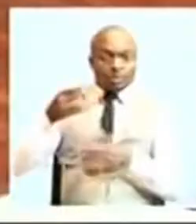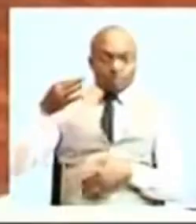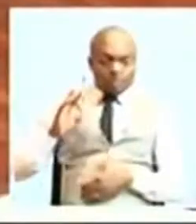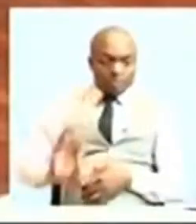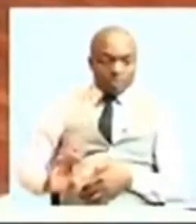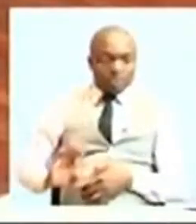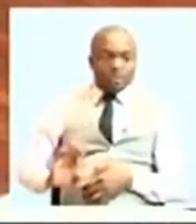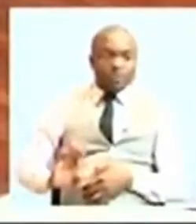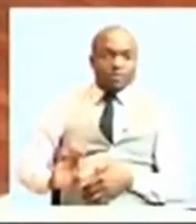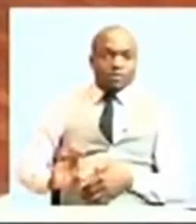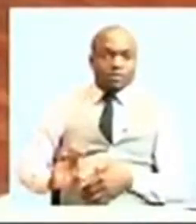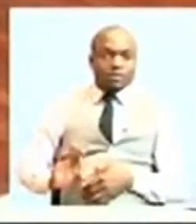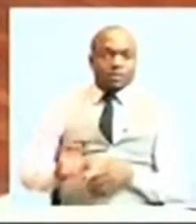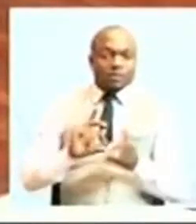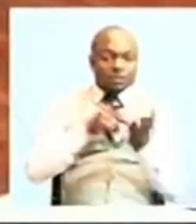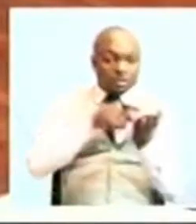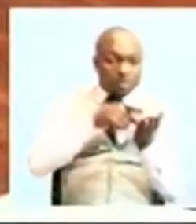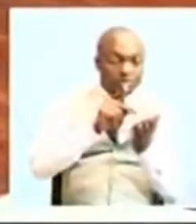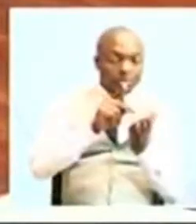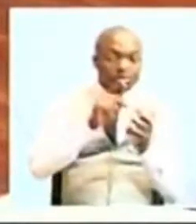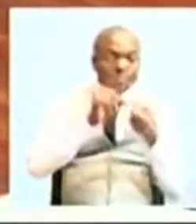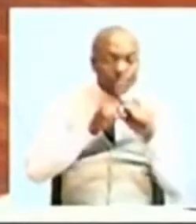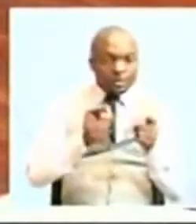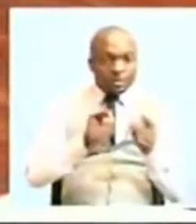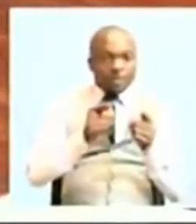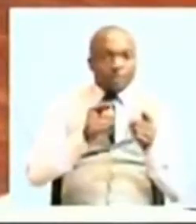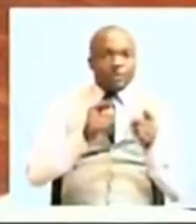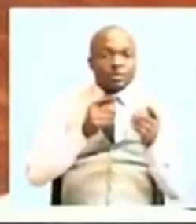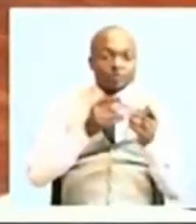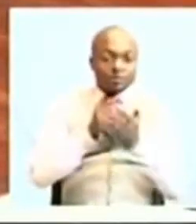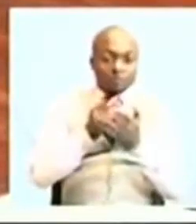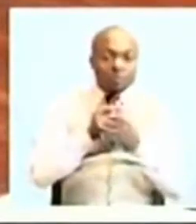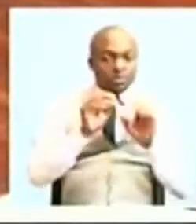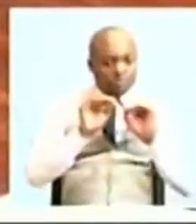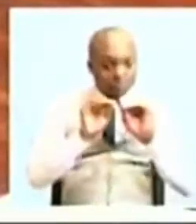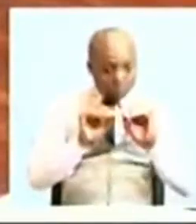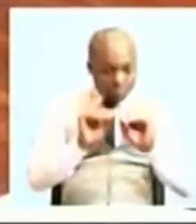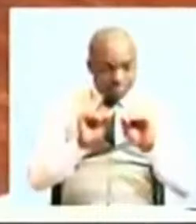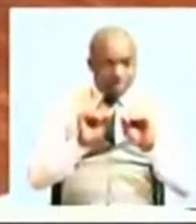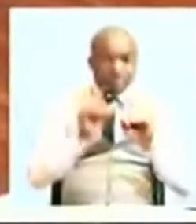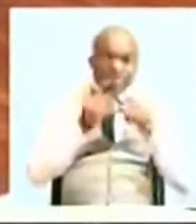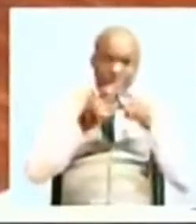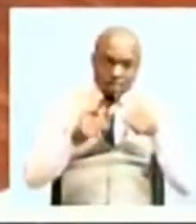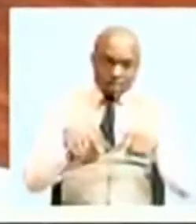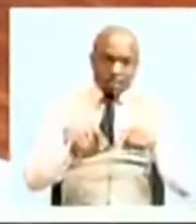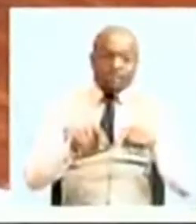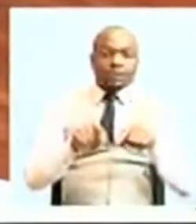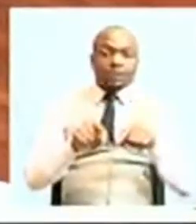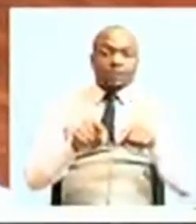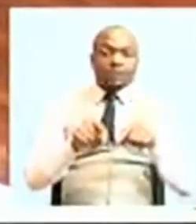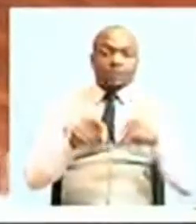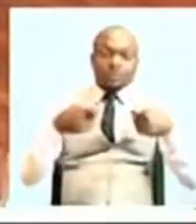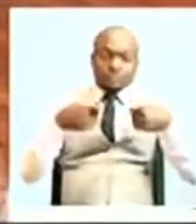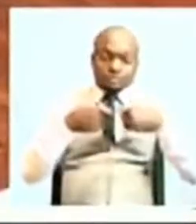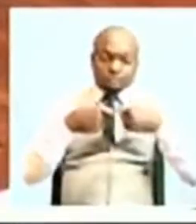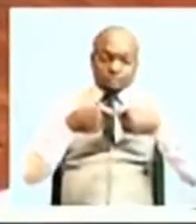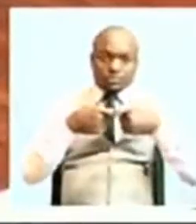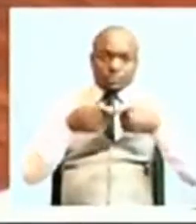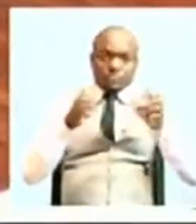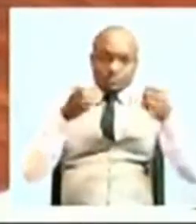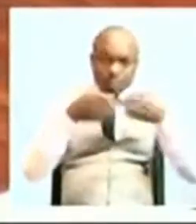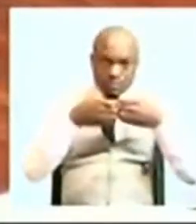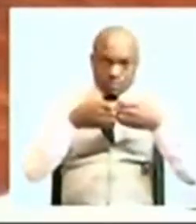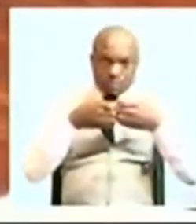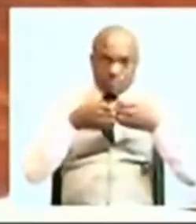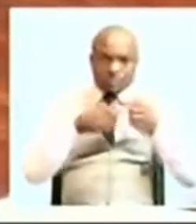their obligation to pay despite undergoing financial literacy training that was conducted by Zanaco Bank. Action